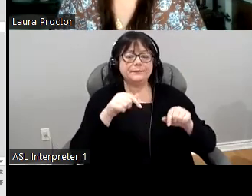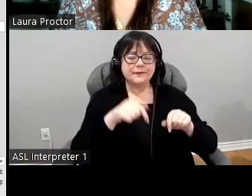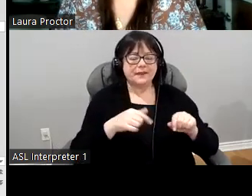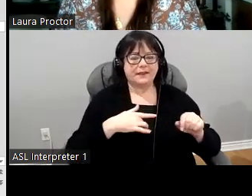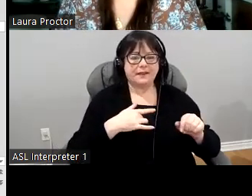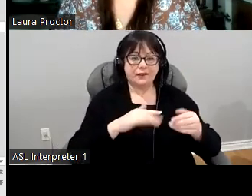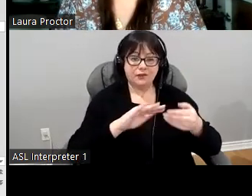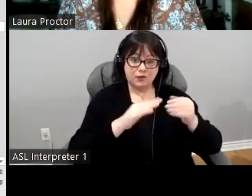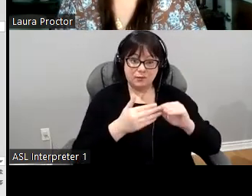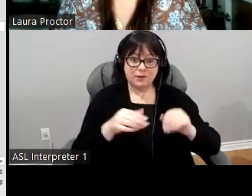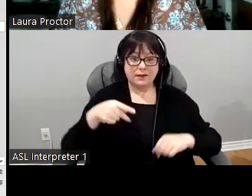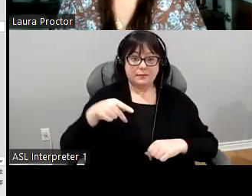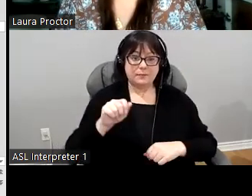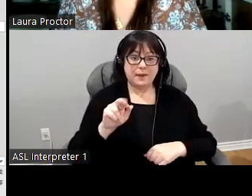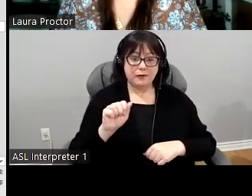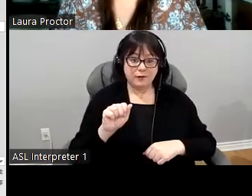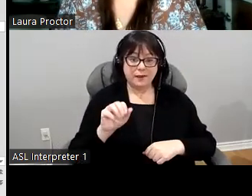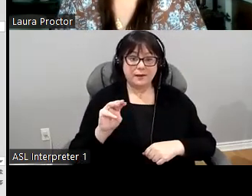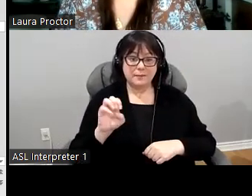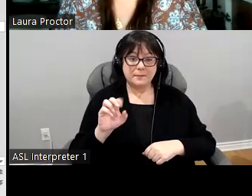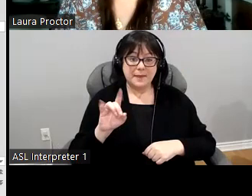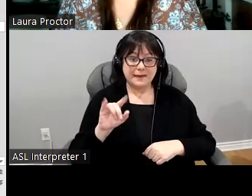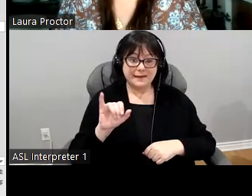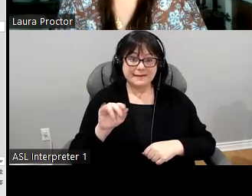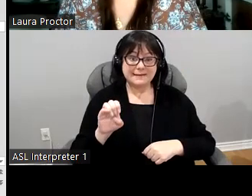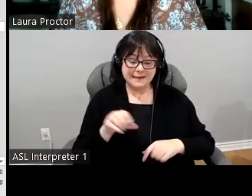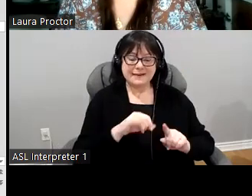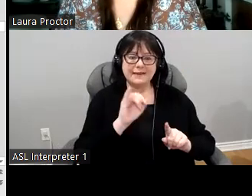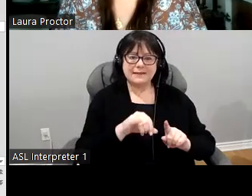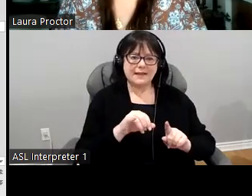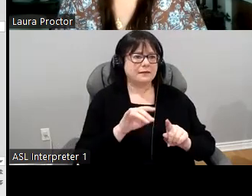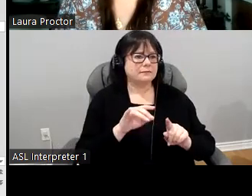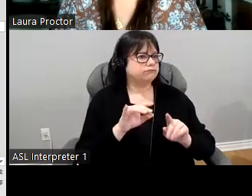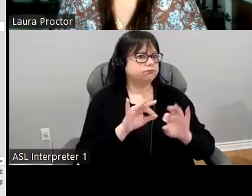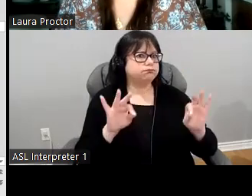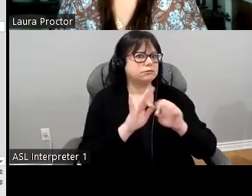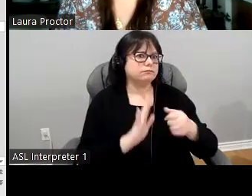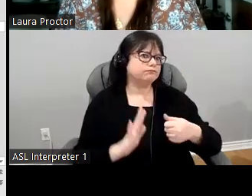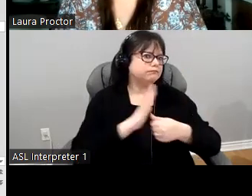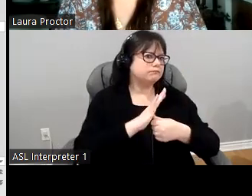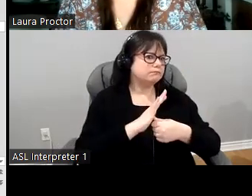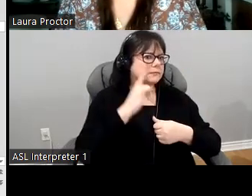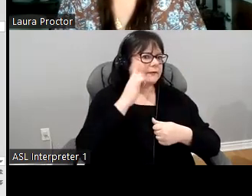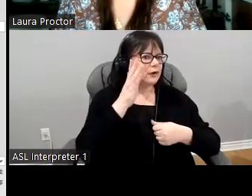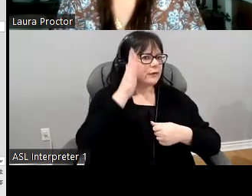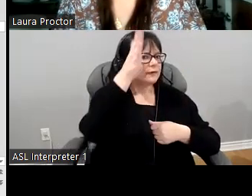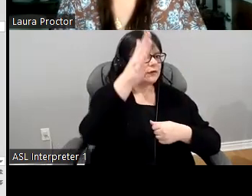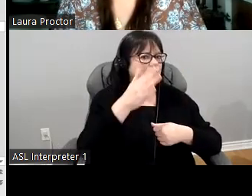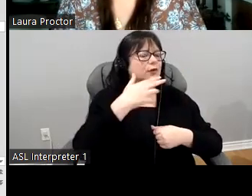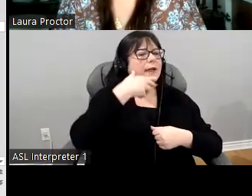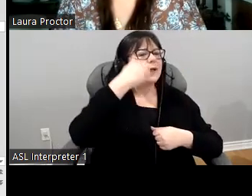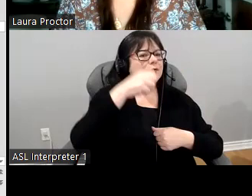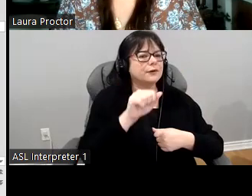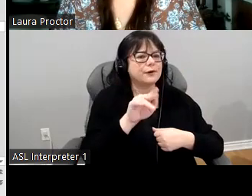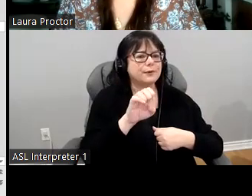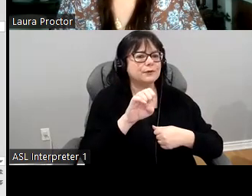future for elder mistreatment, identification, intervention, and prevention. And I would add that from my perspective, in a